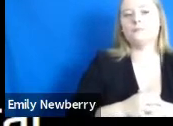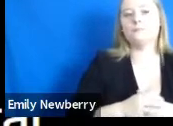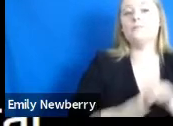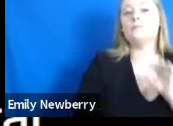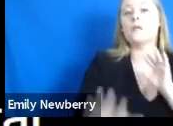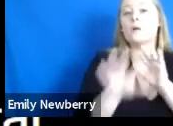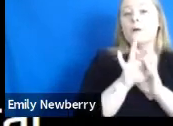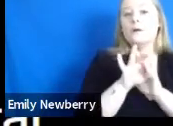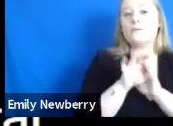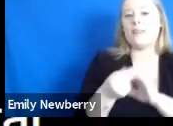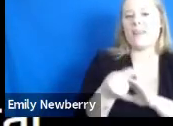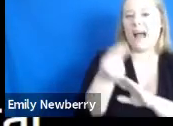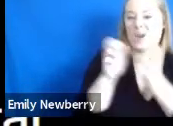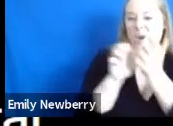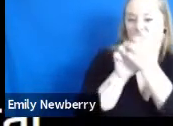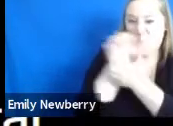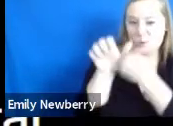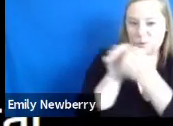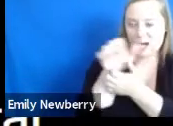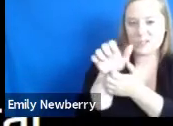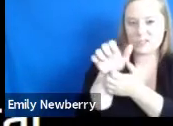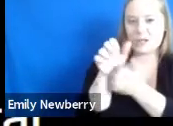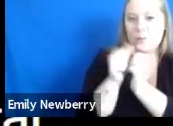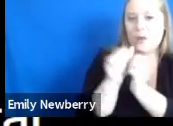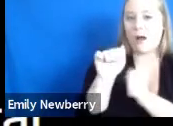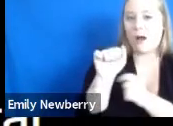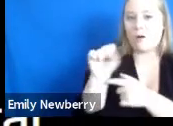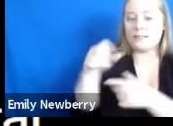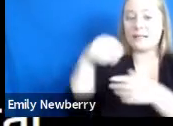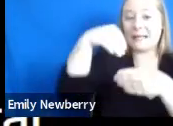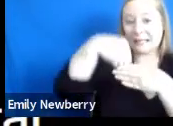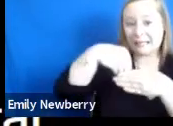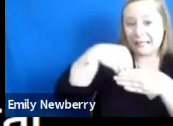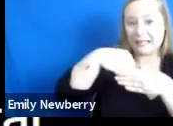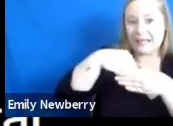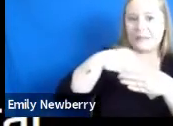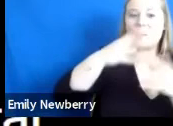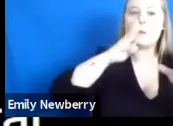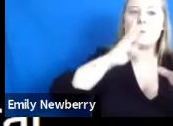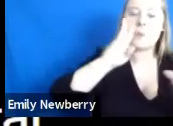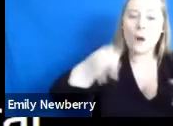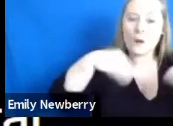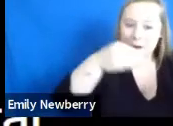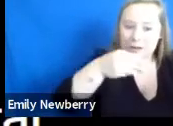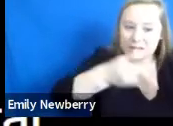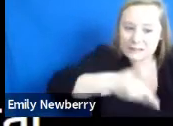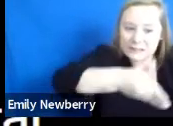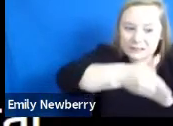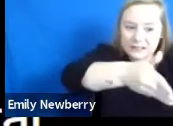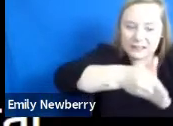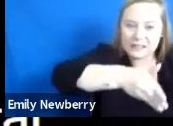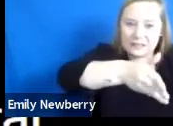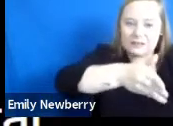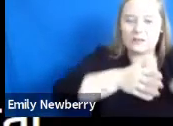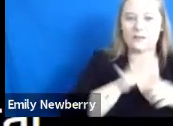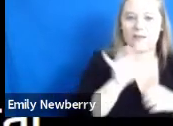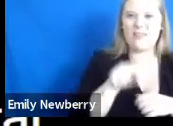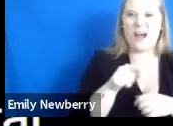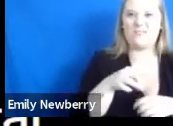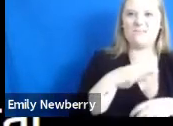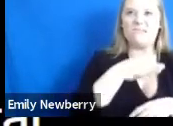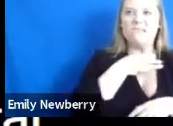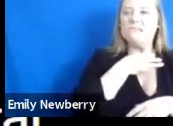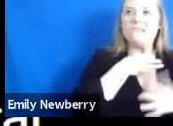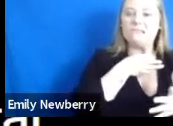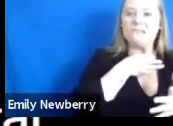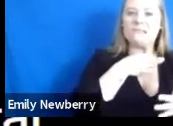higher concentration of arsenic in the irrigation ditch sediments, this led to the questions what's coming into